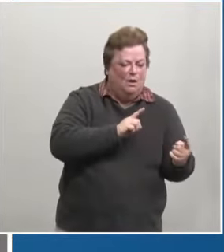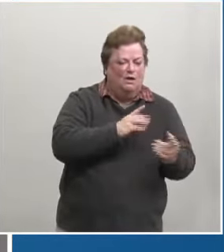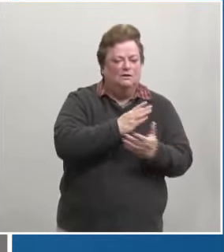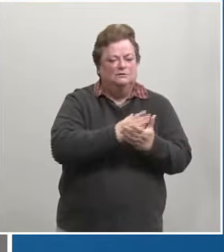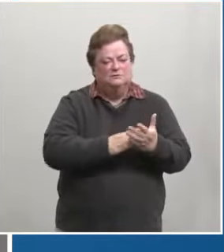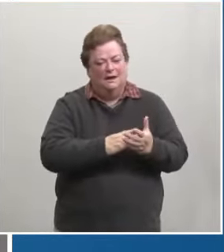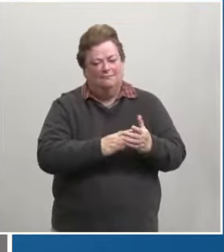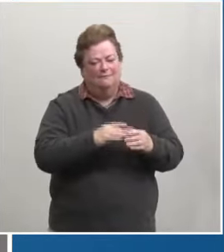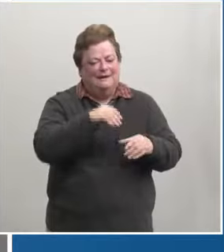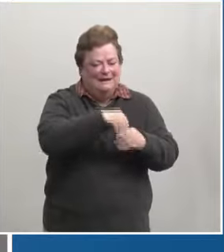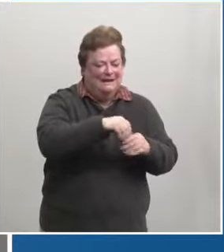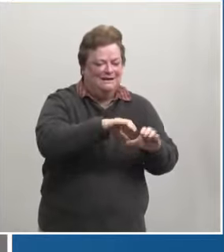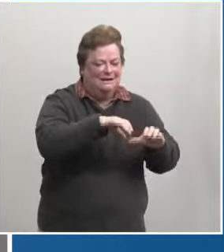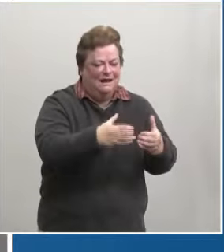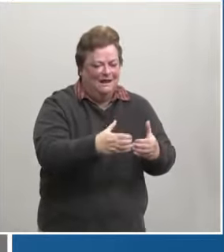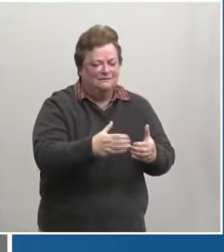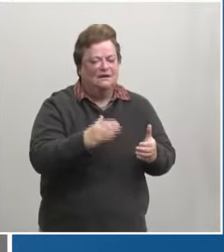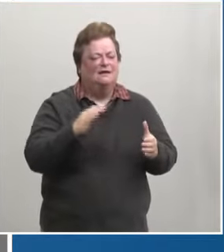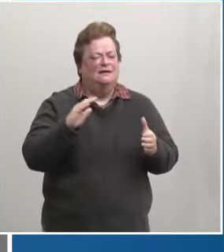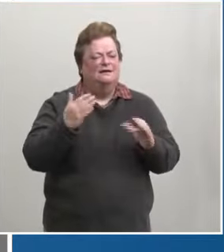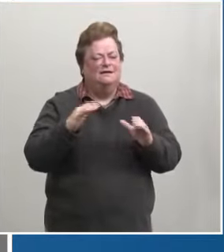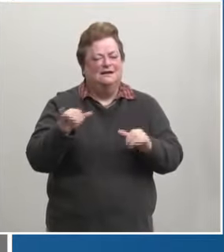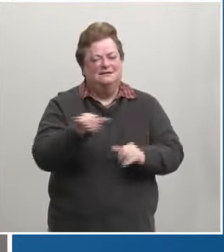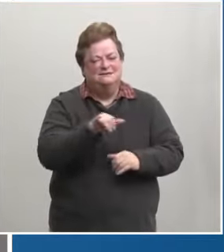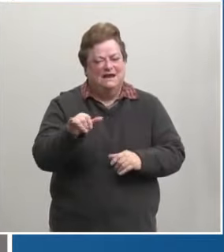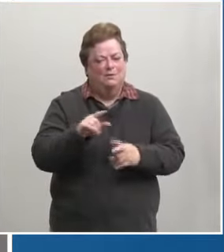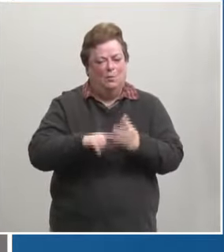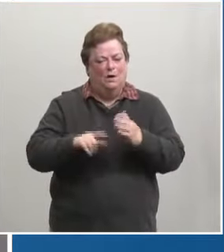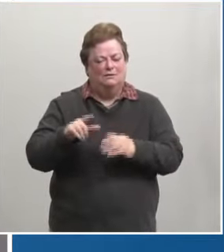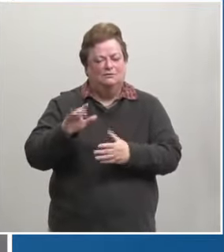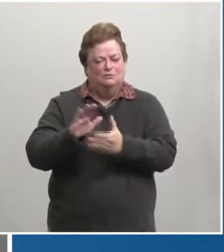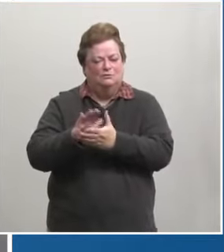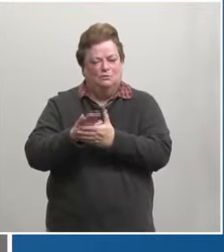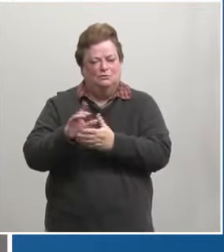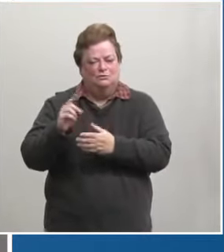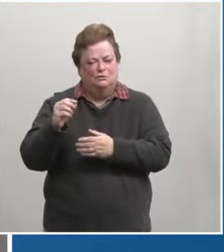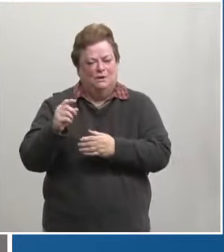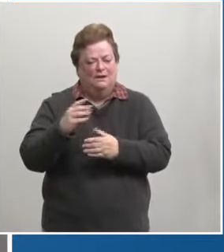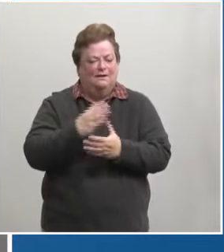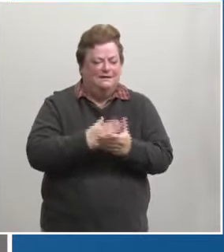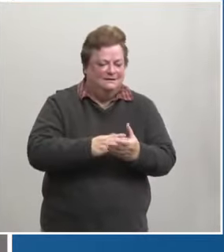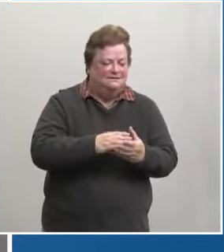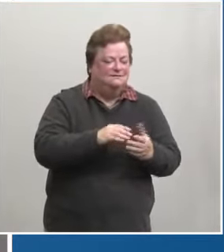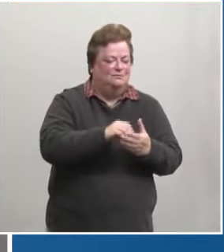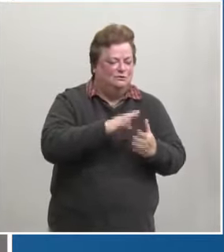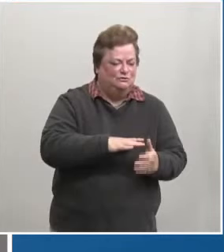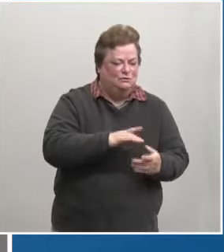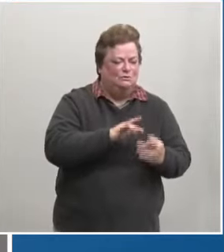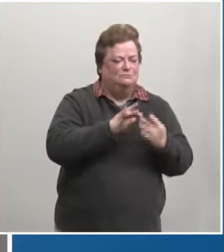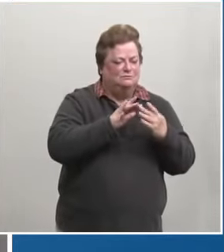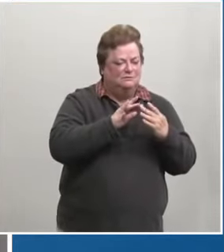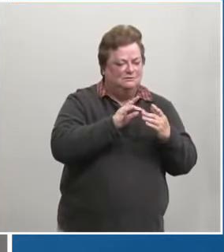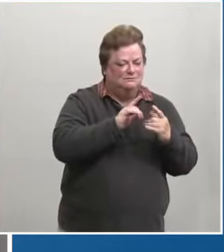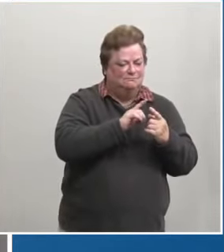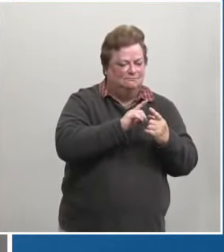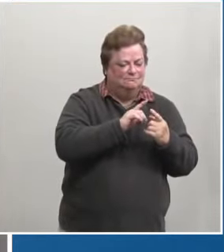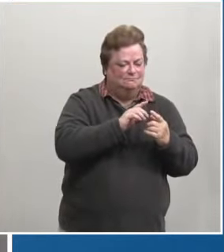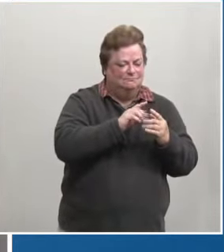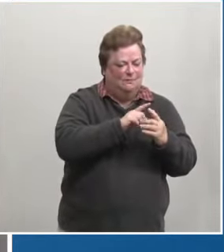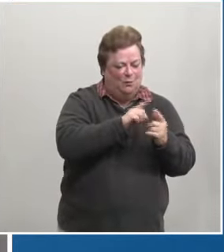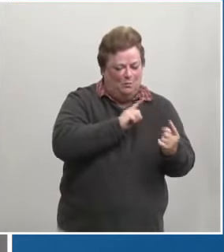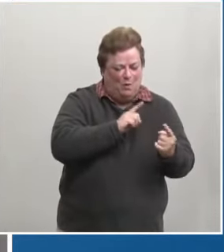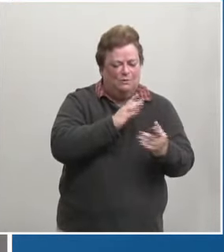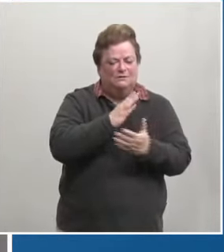similar to what our local schools have been doing, with some students online and some students in person in order to be able to